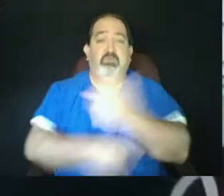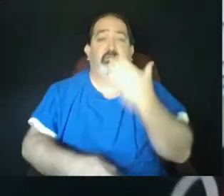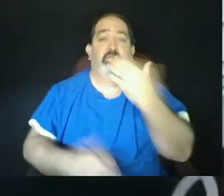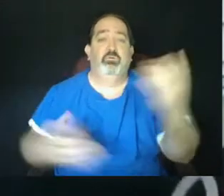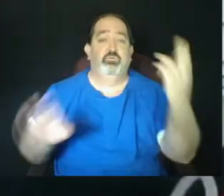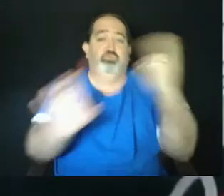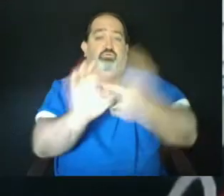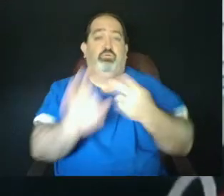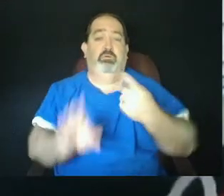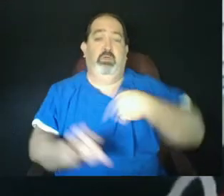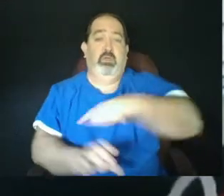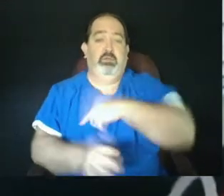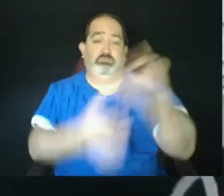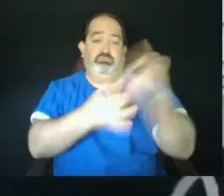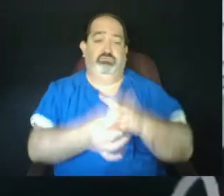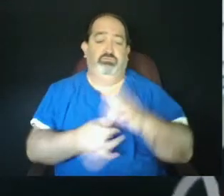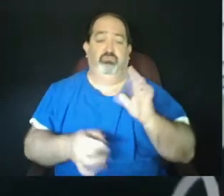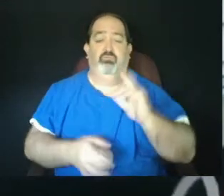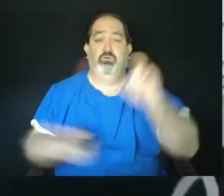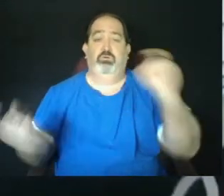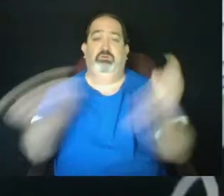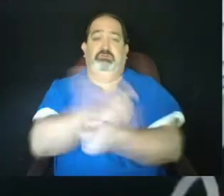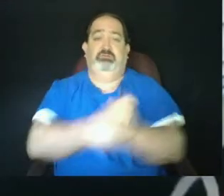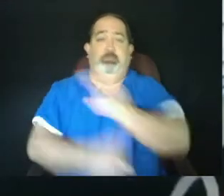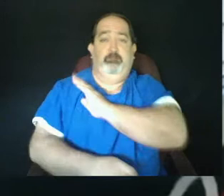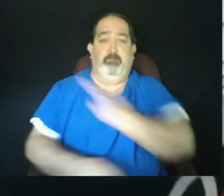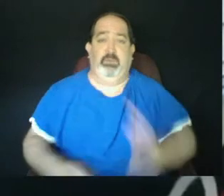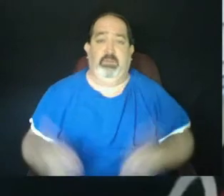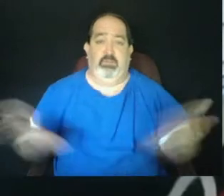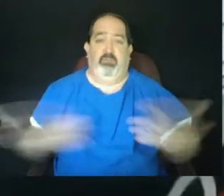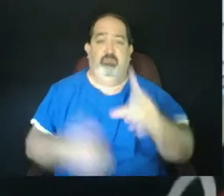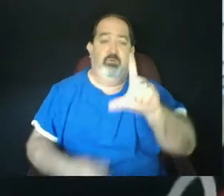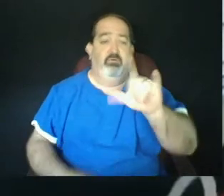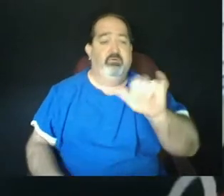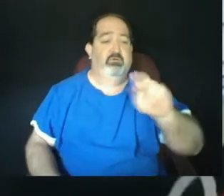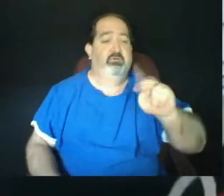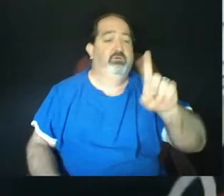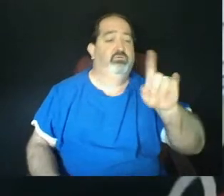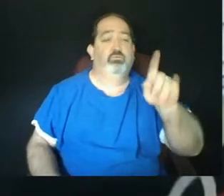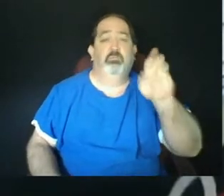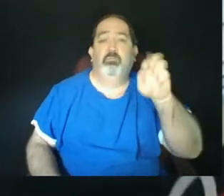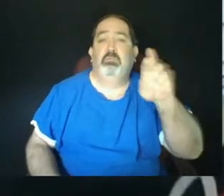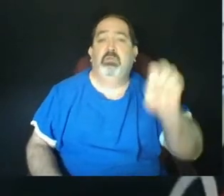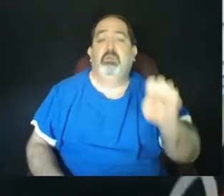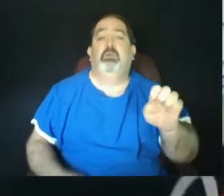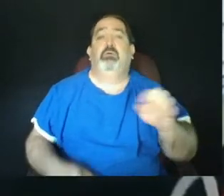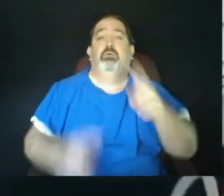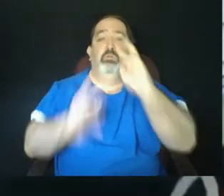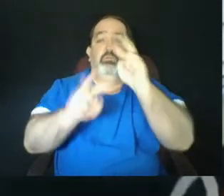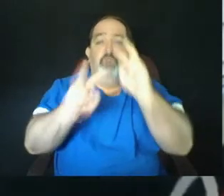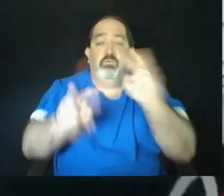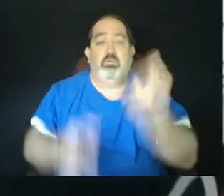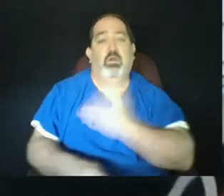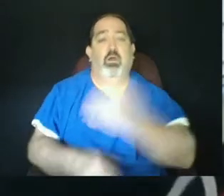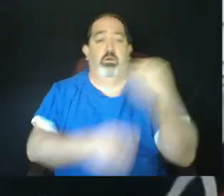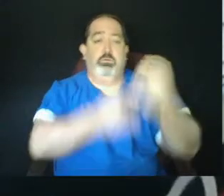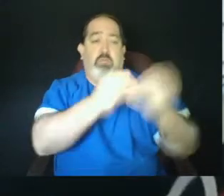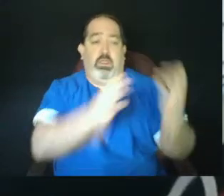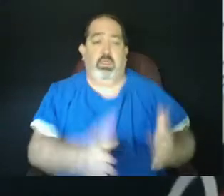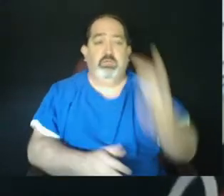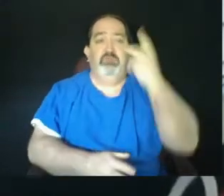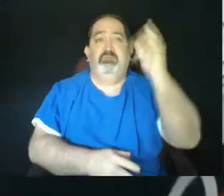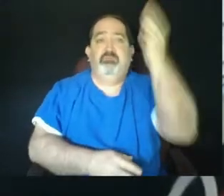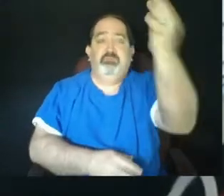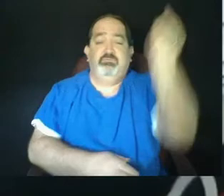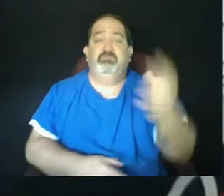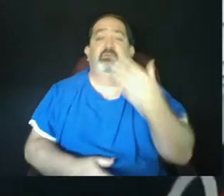us for the changing of the guard here for Lyondemere. We look forward to what our heirs are going to do in the future. Thank